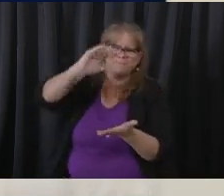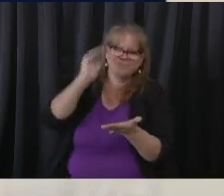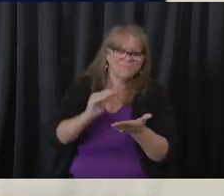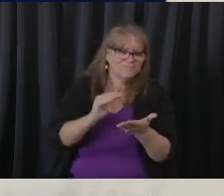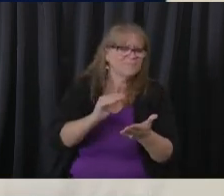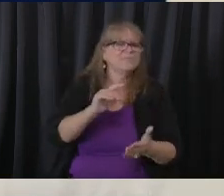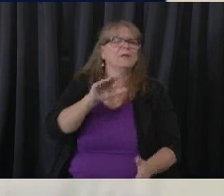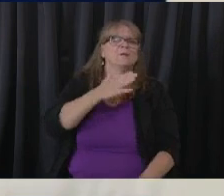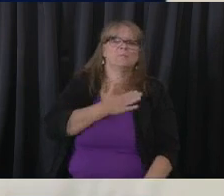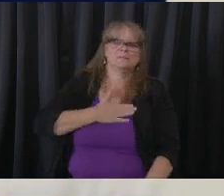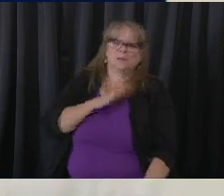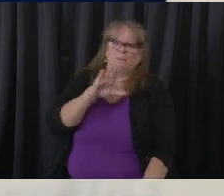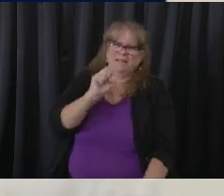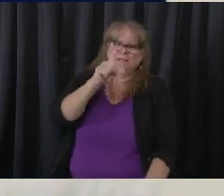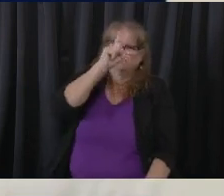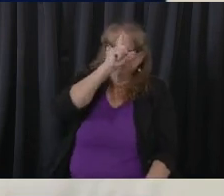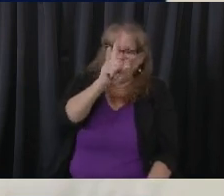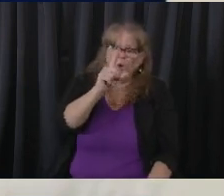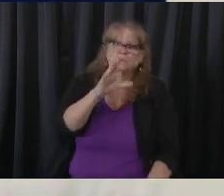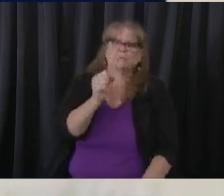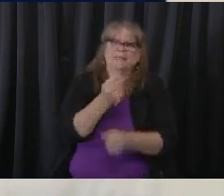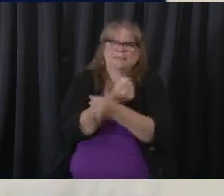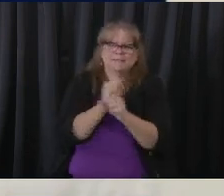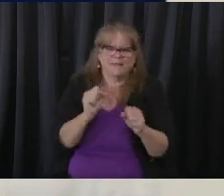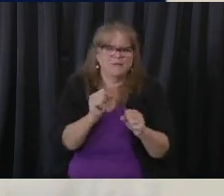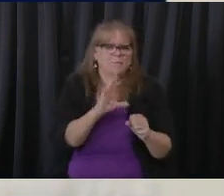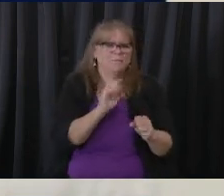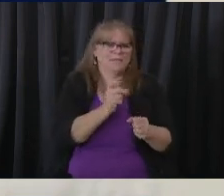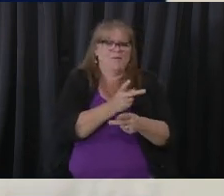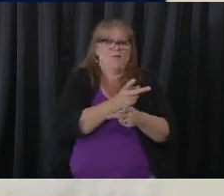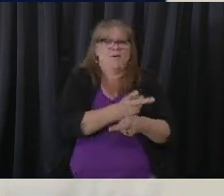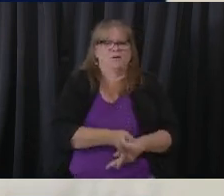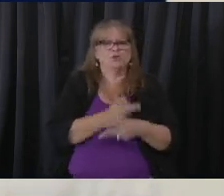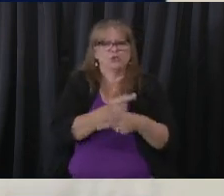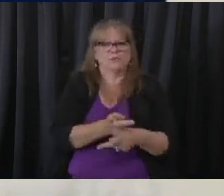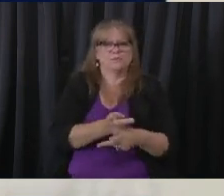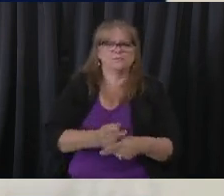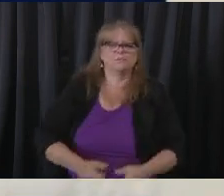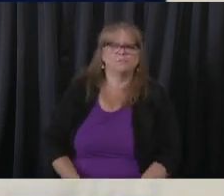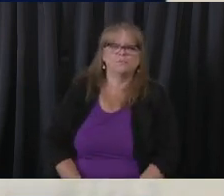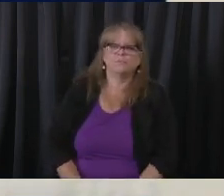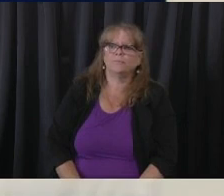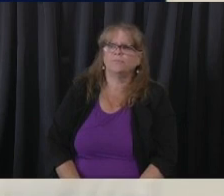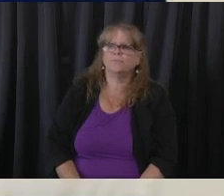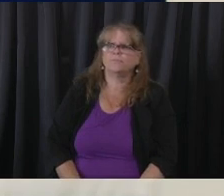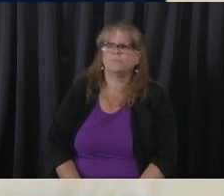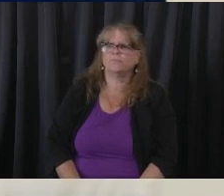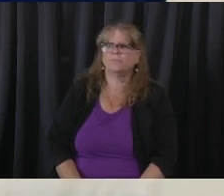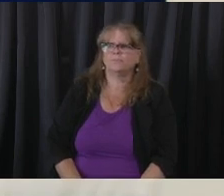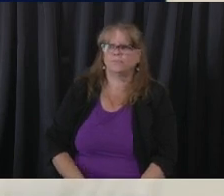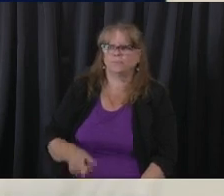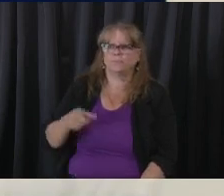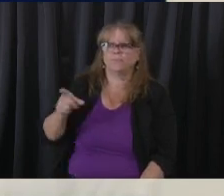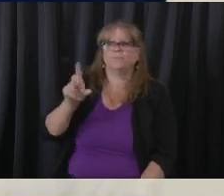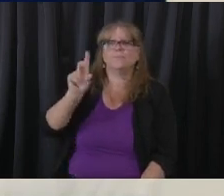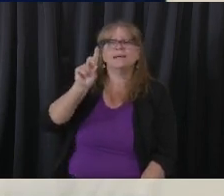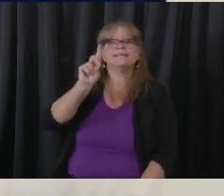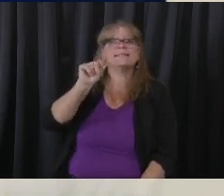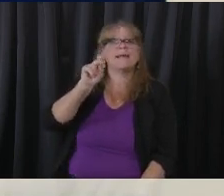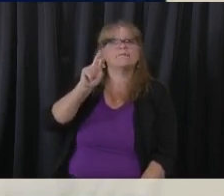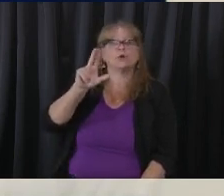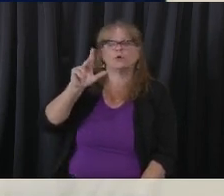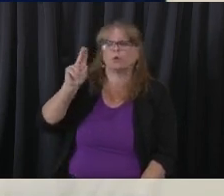Hi, Governor Polis. It's Jessica Seaman with the Denver Post. I was wondering if you could give us a better idea of how you